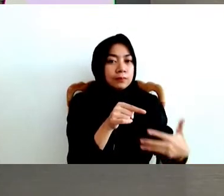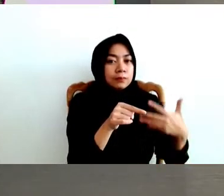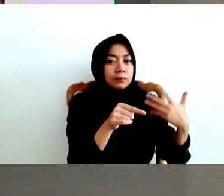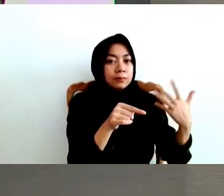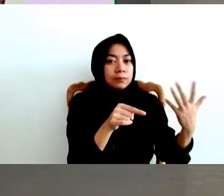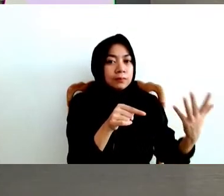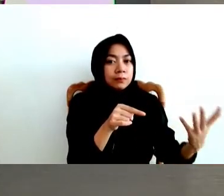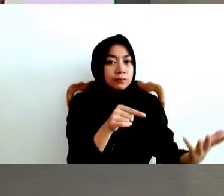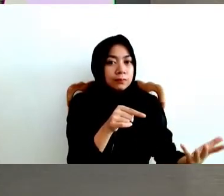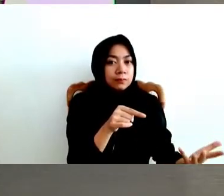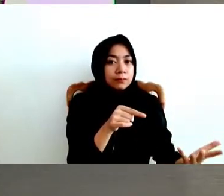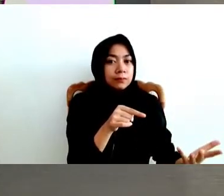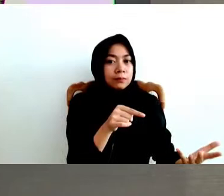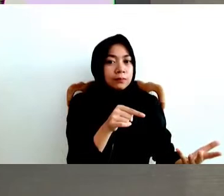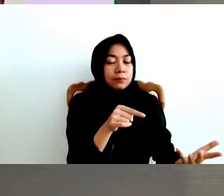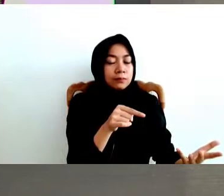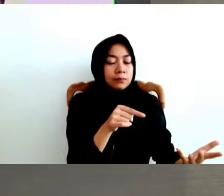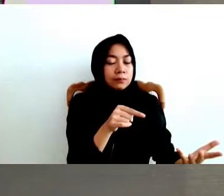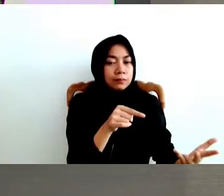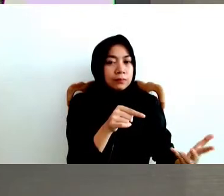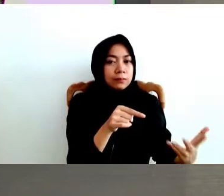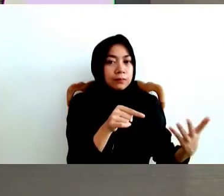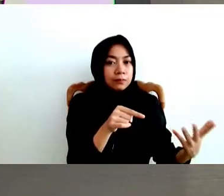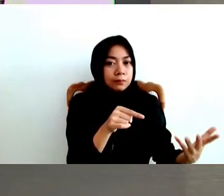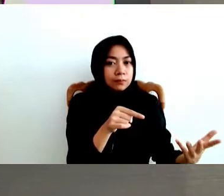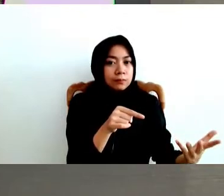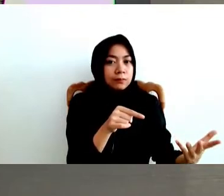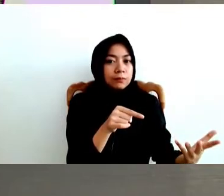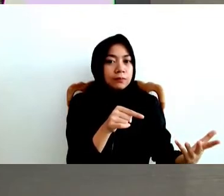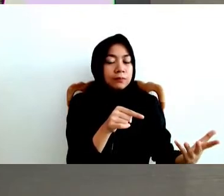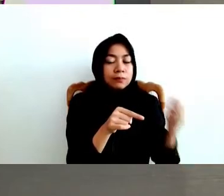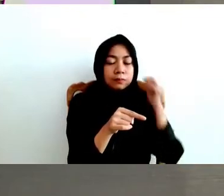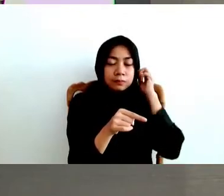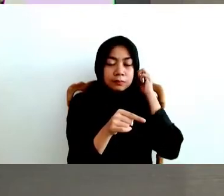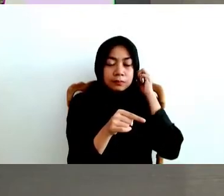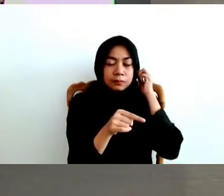the best that the method will help